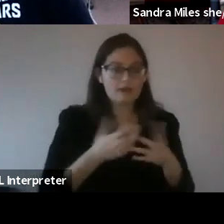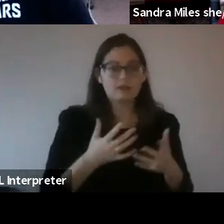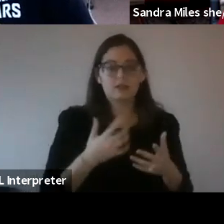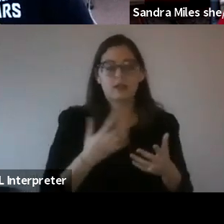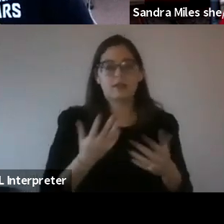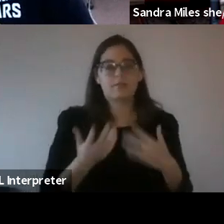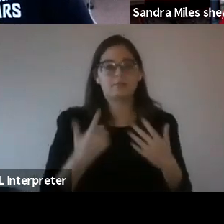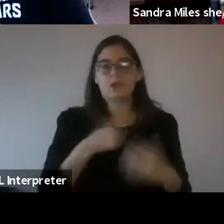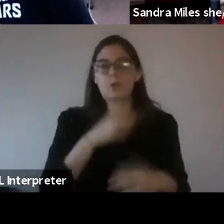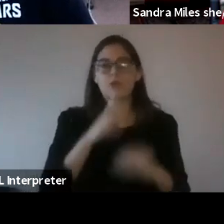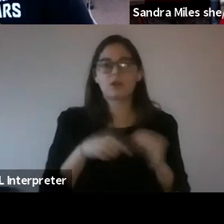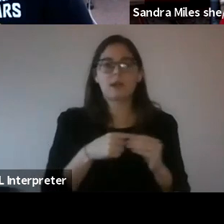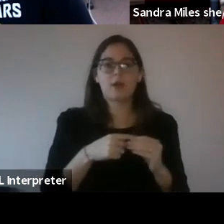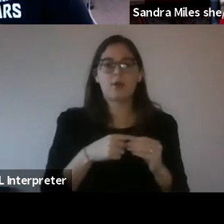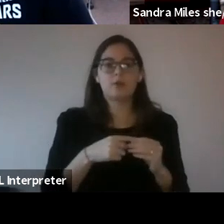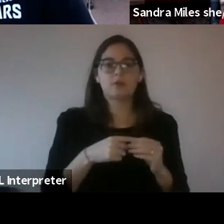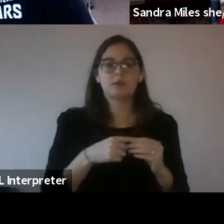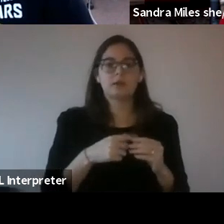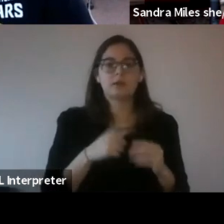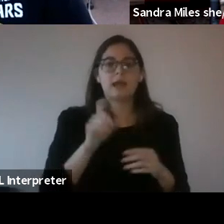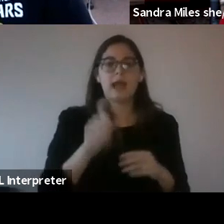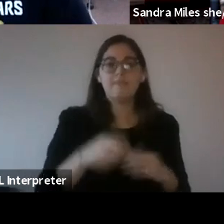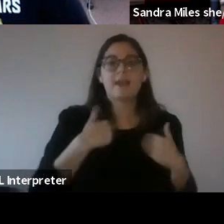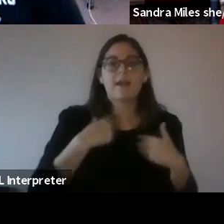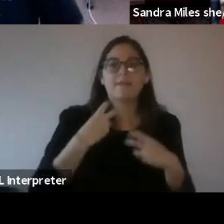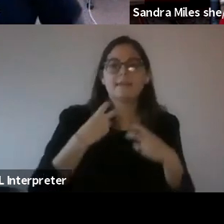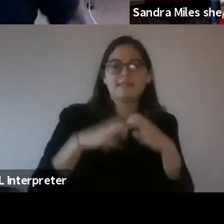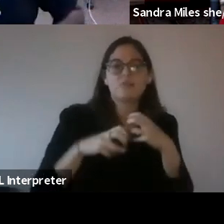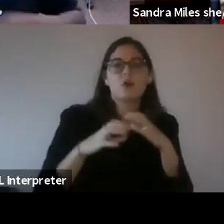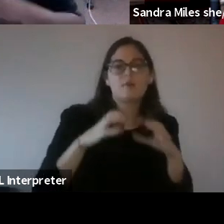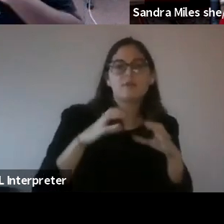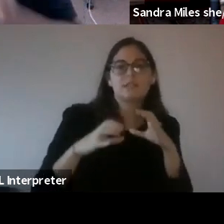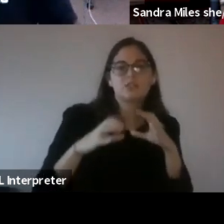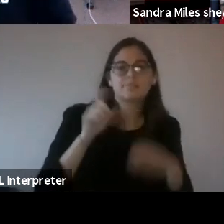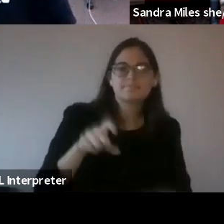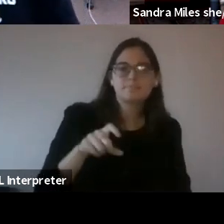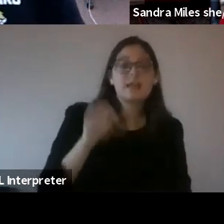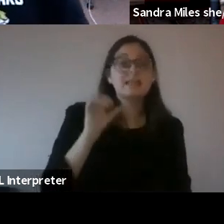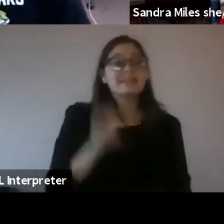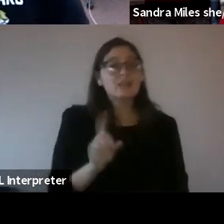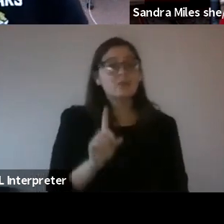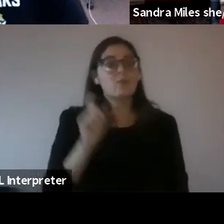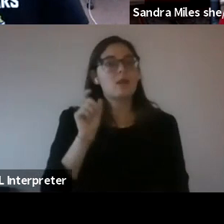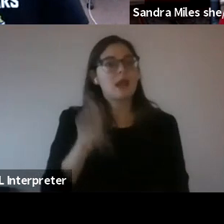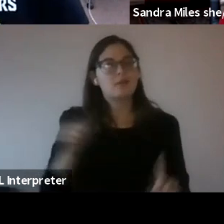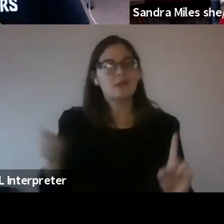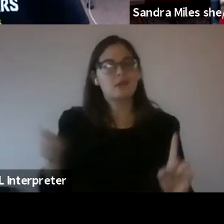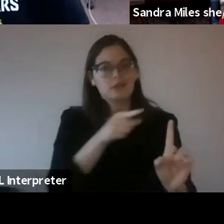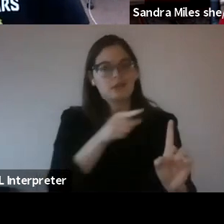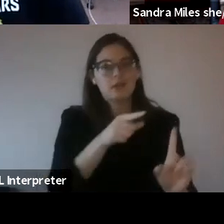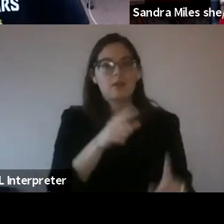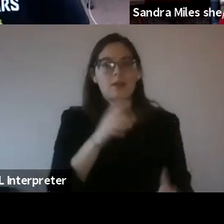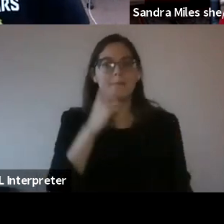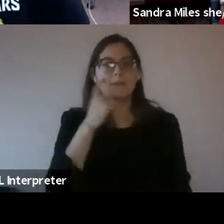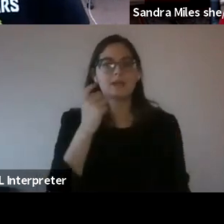we talked about, Craig talked about having to have difficult conversations. And that's where we have to go with these,